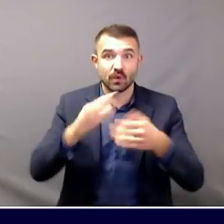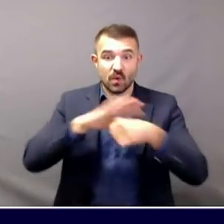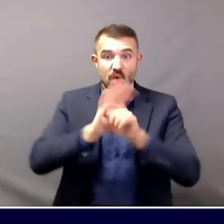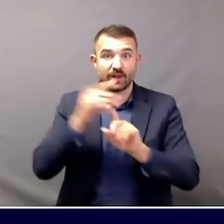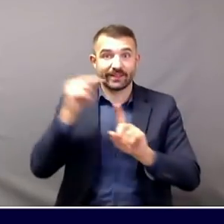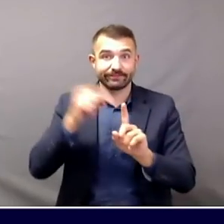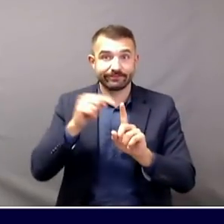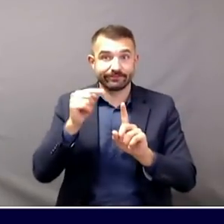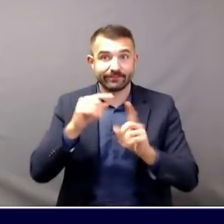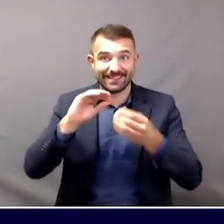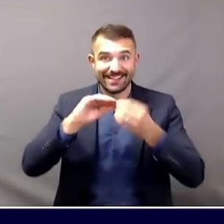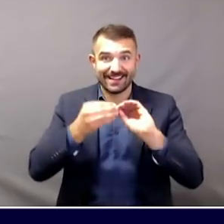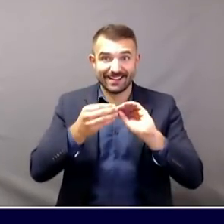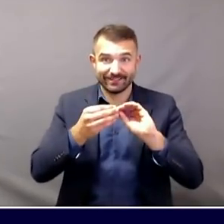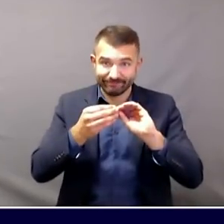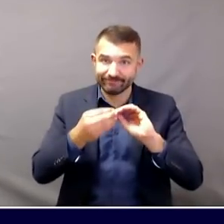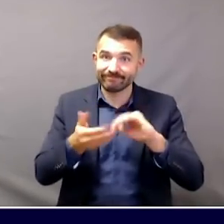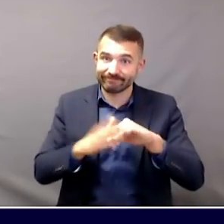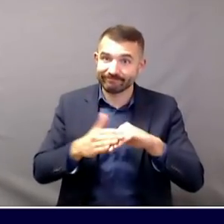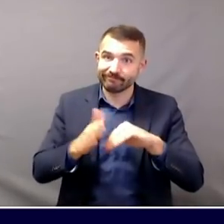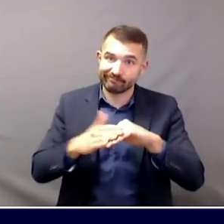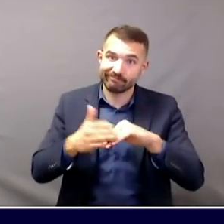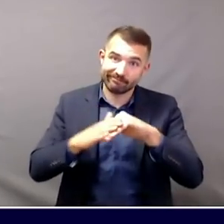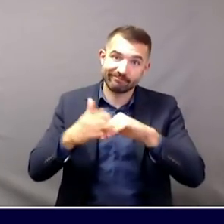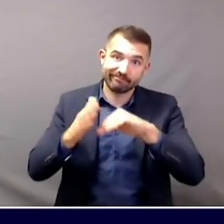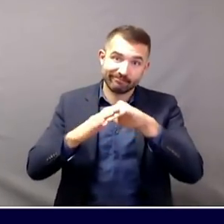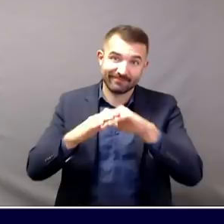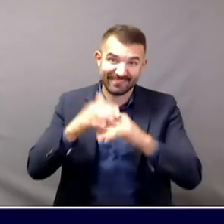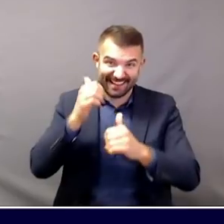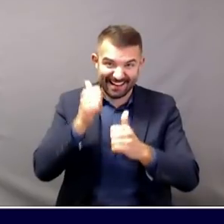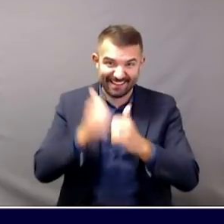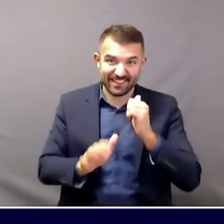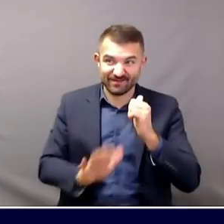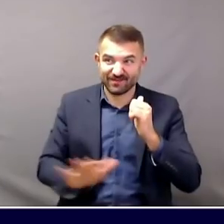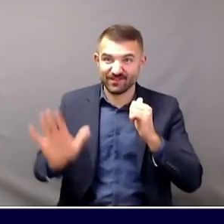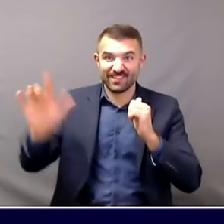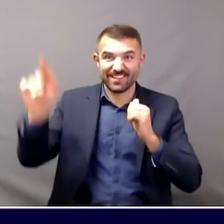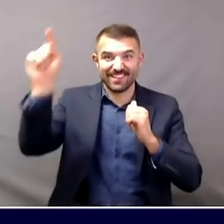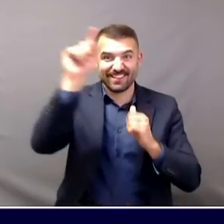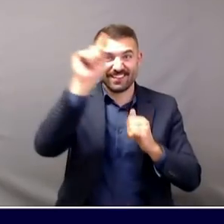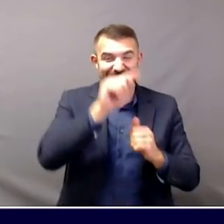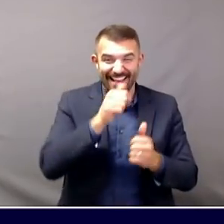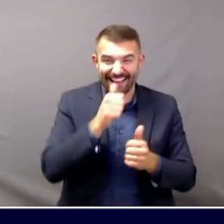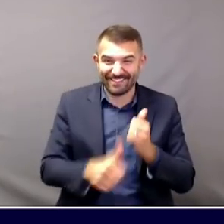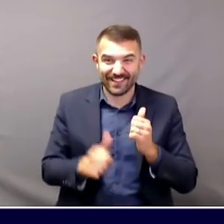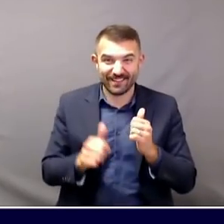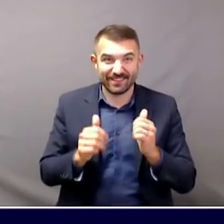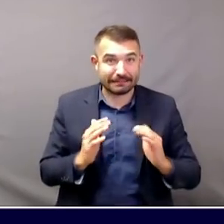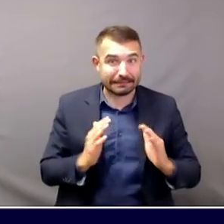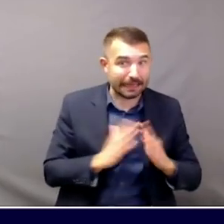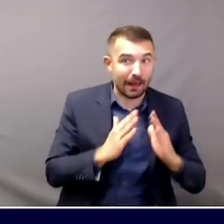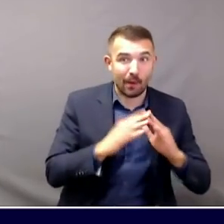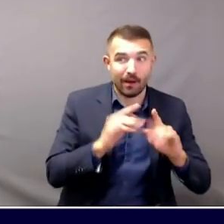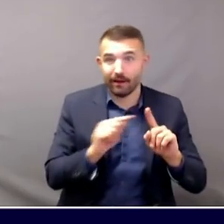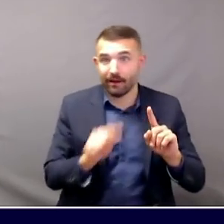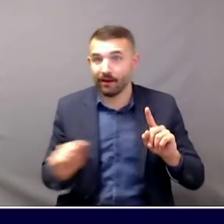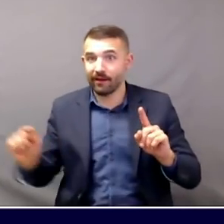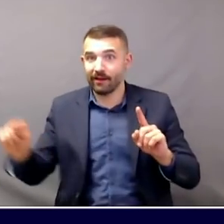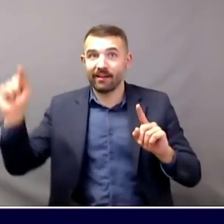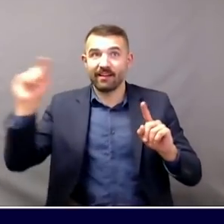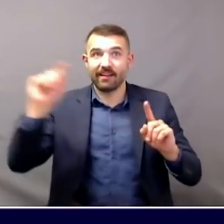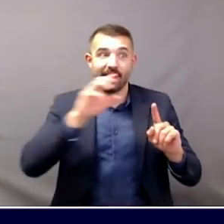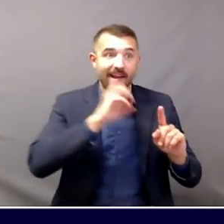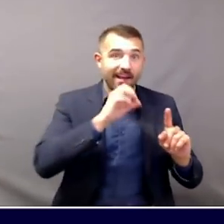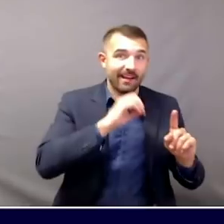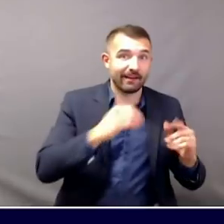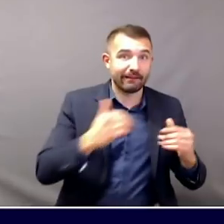in every county, in every town, in every municipality, not only just geographically, but in every walk of life. We are starting to